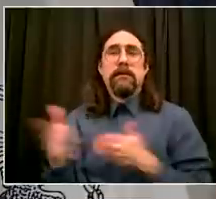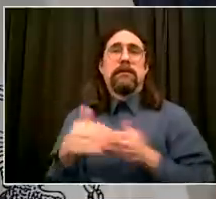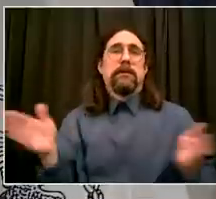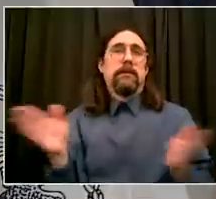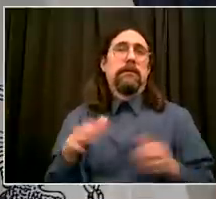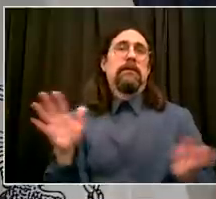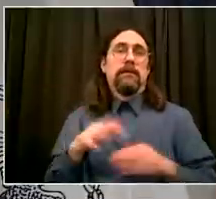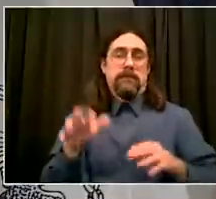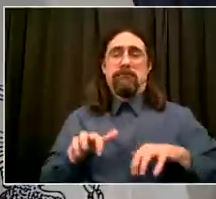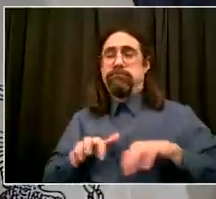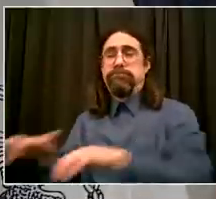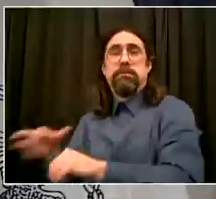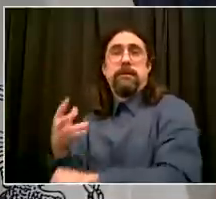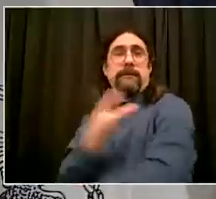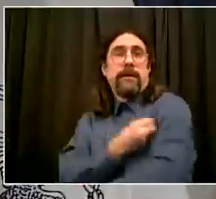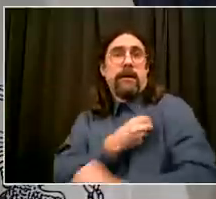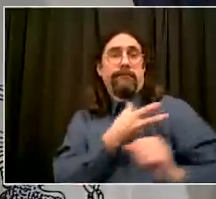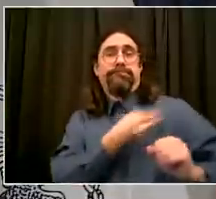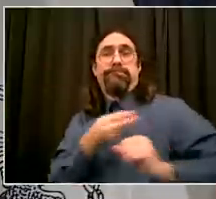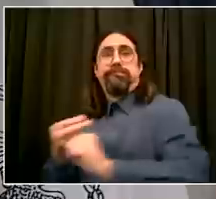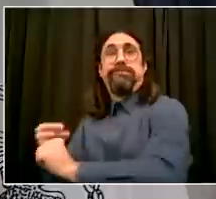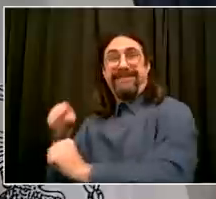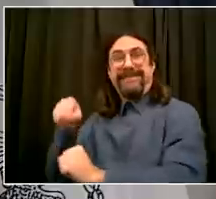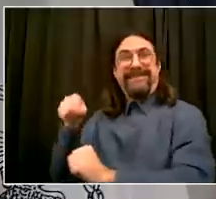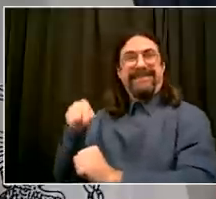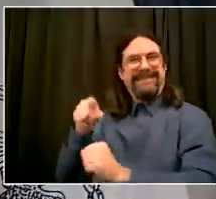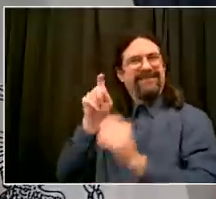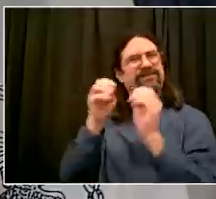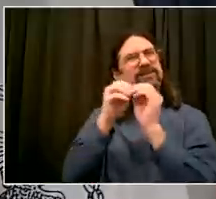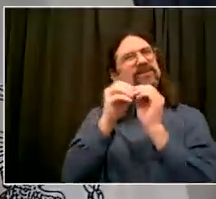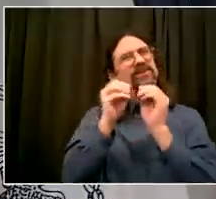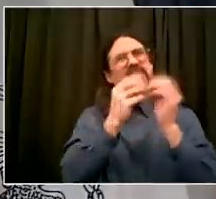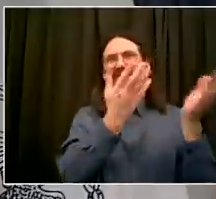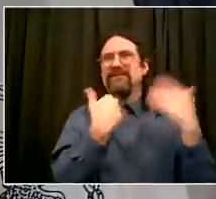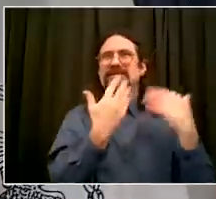other healthcare leaders have really focused on the 75 and up group?